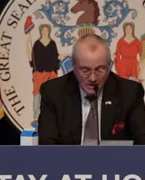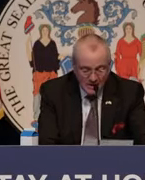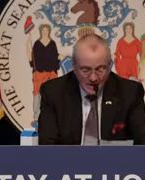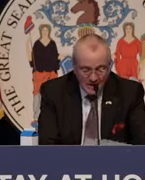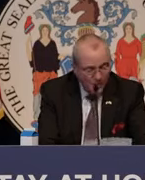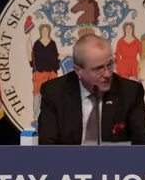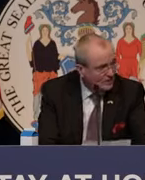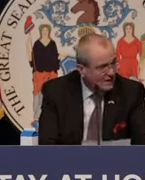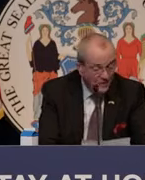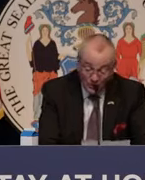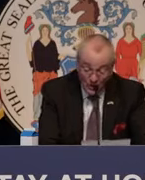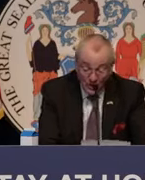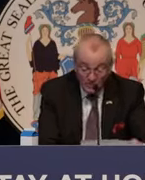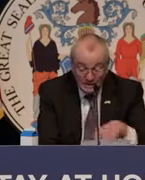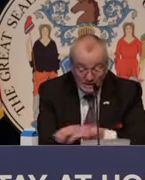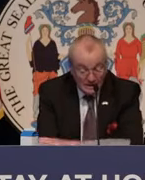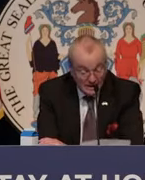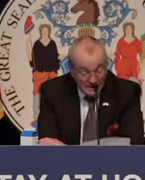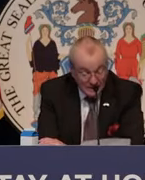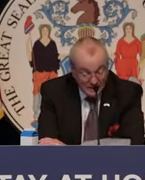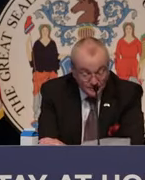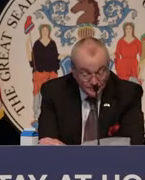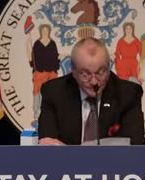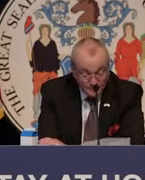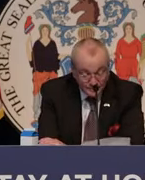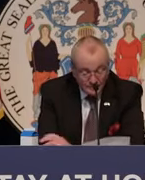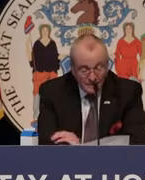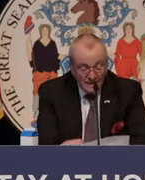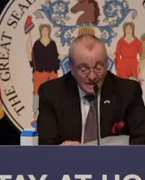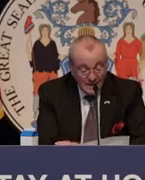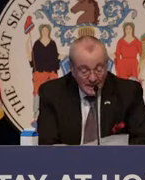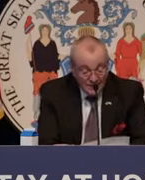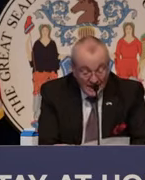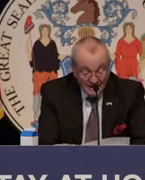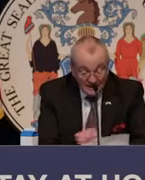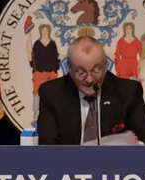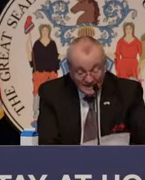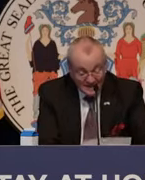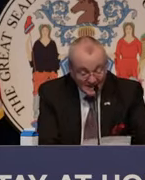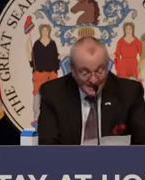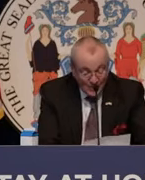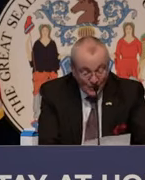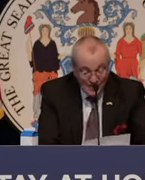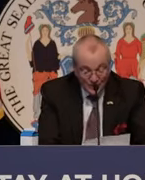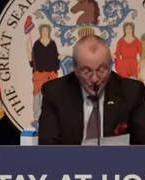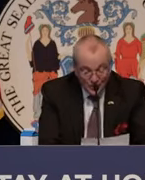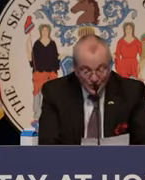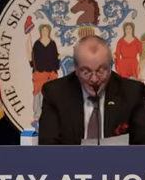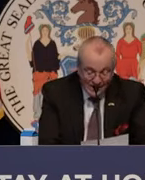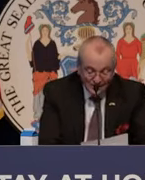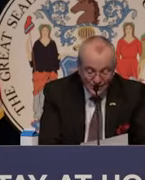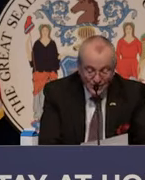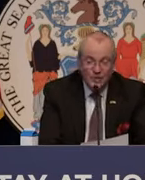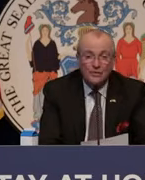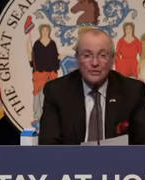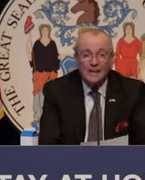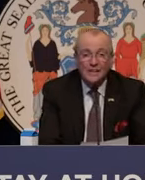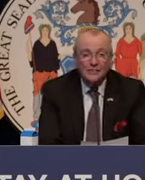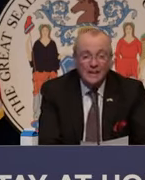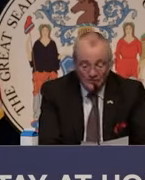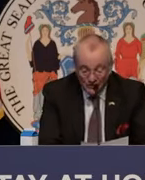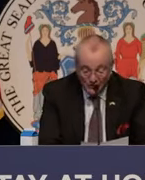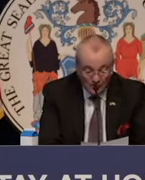of FEMA, a guy we all now know very well, Pete Gaynor. And finally, I want to give a quick shout-out to the